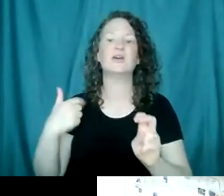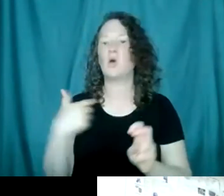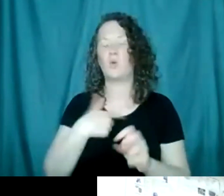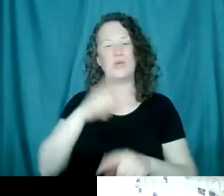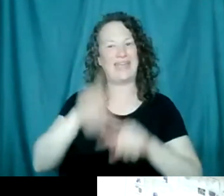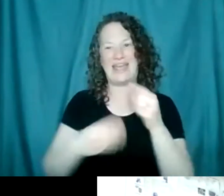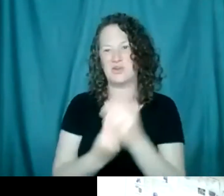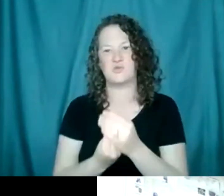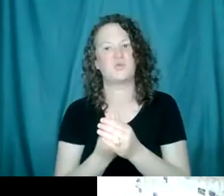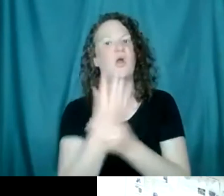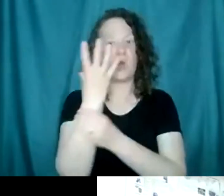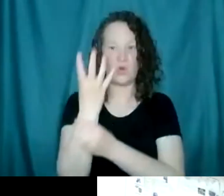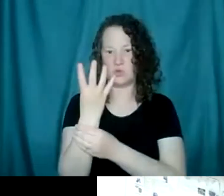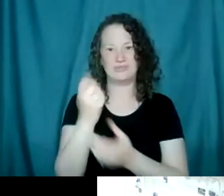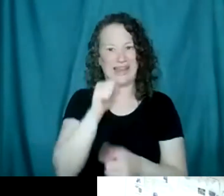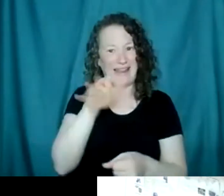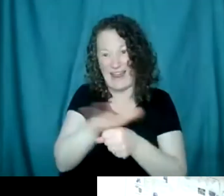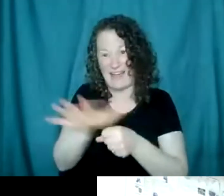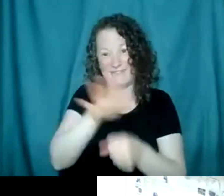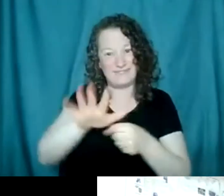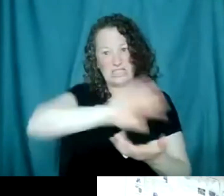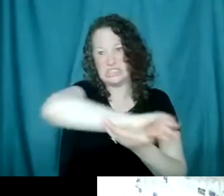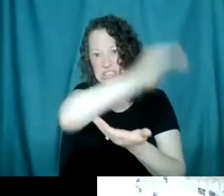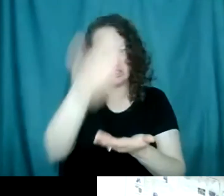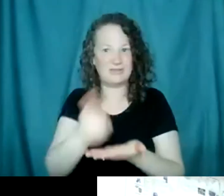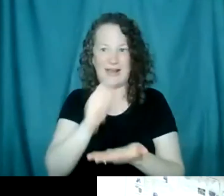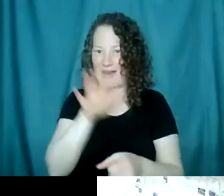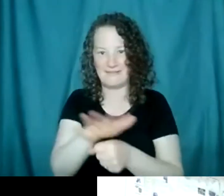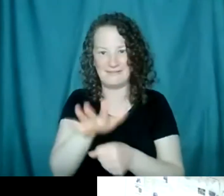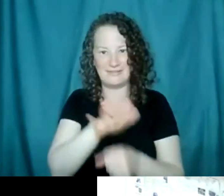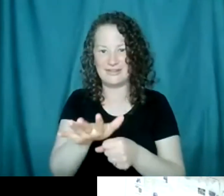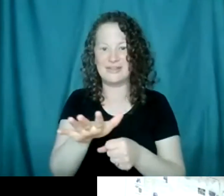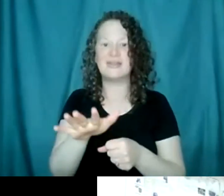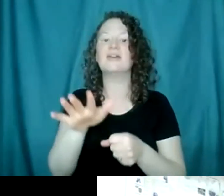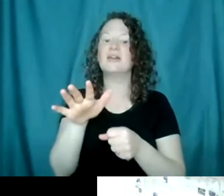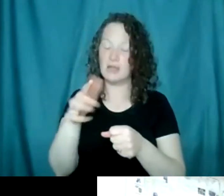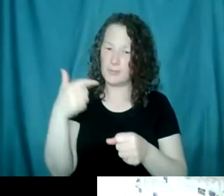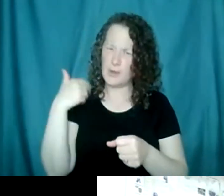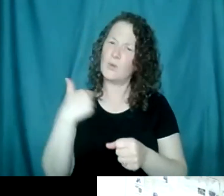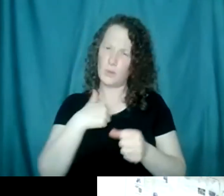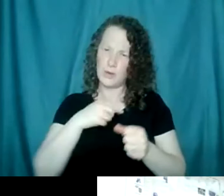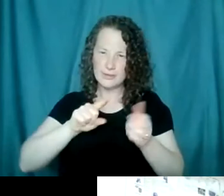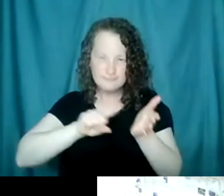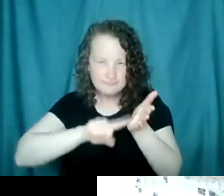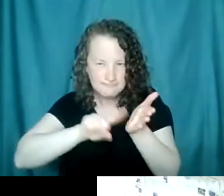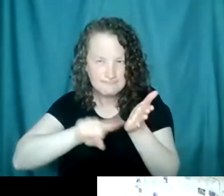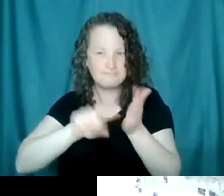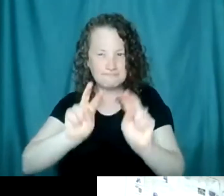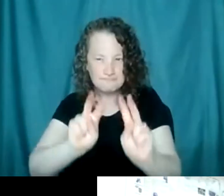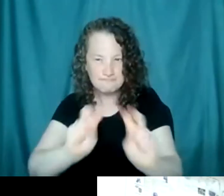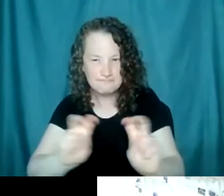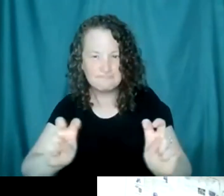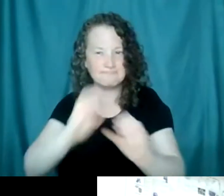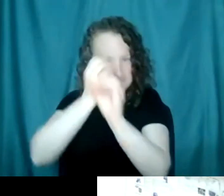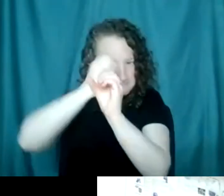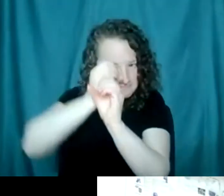it. We just don't have enough to do that. But we are doing soil analyses of it,